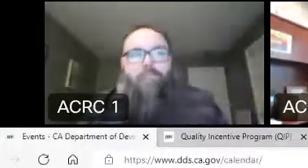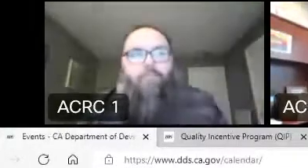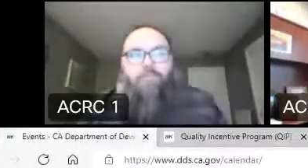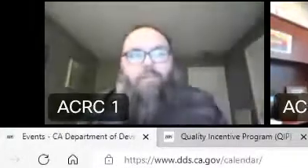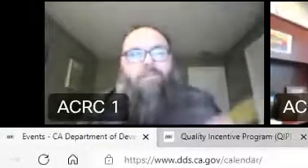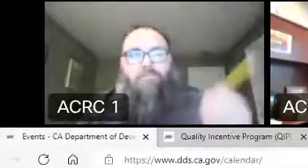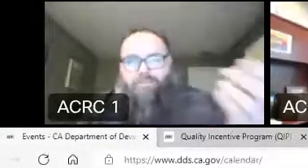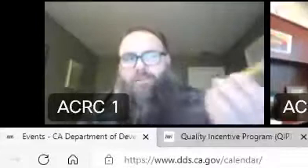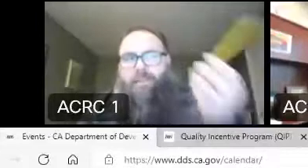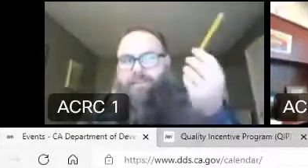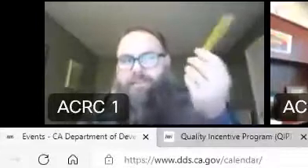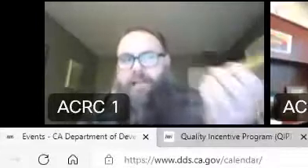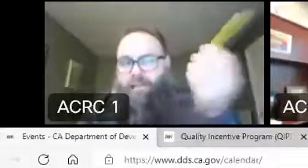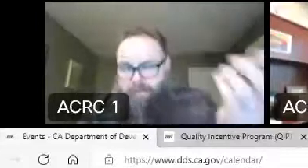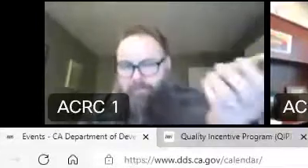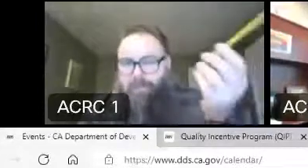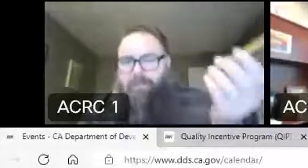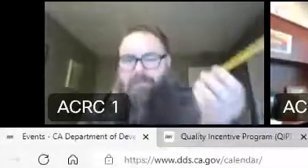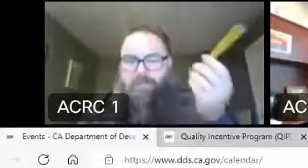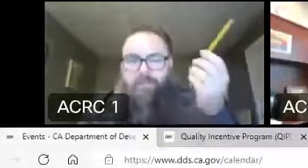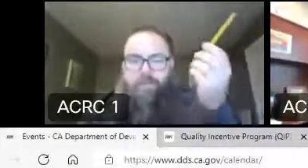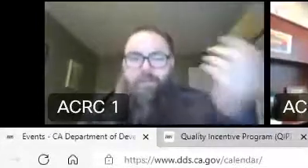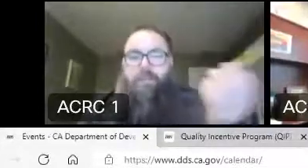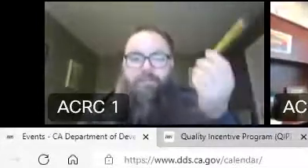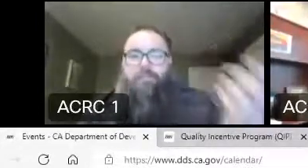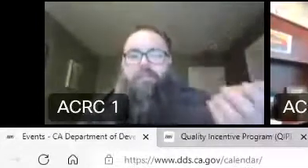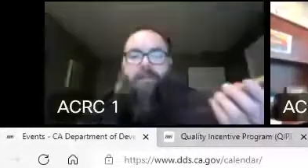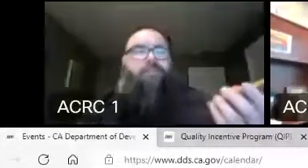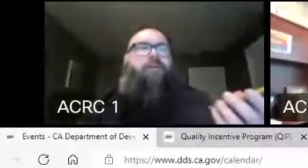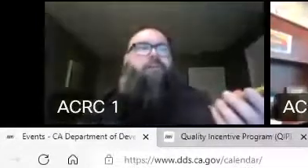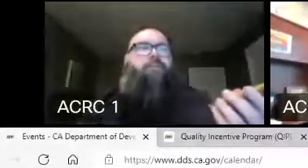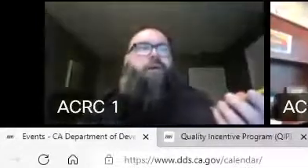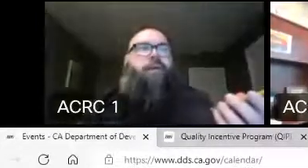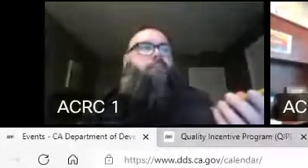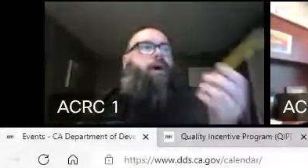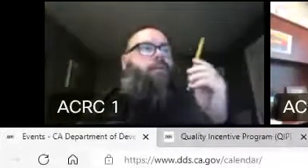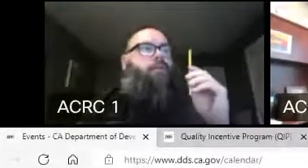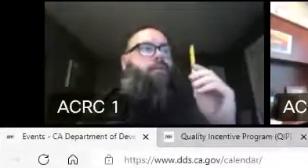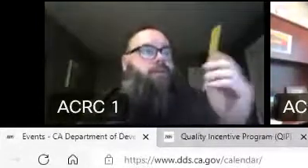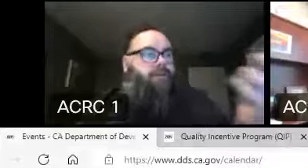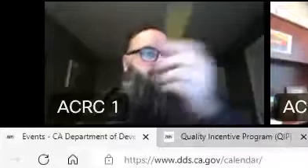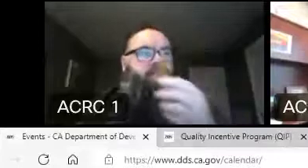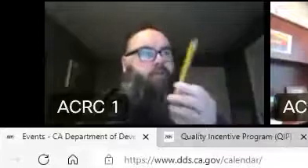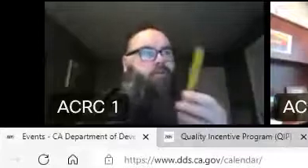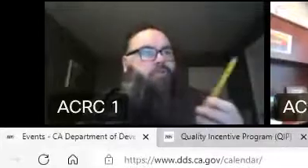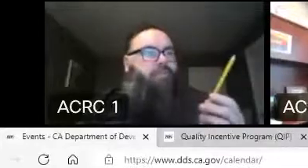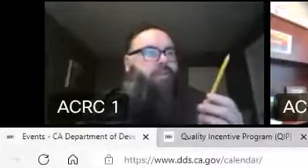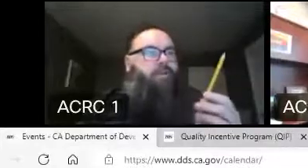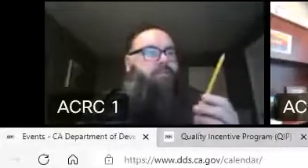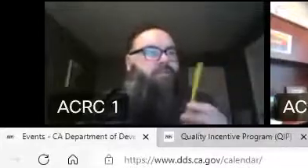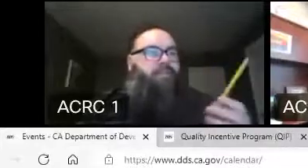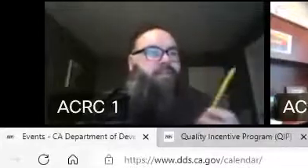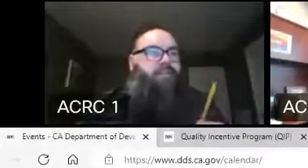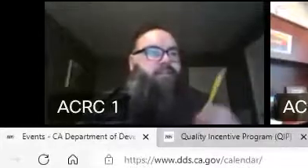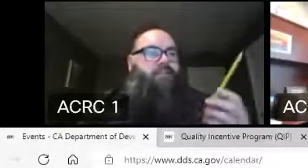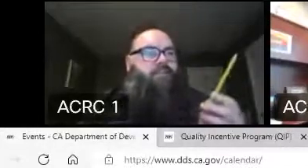these upcoming meetings. You can certainly get signed up so that you get emails of when the meetings are coming. But I know Safety Network Group is coming